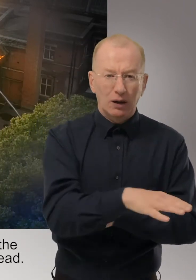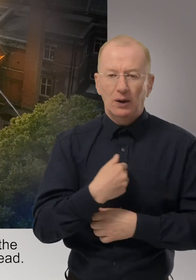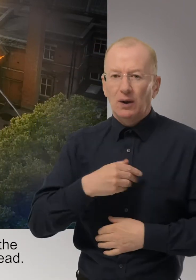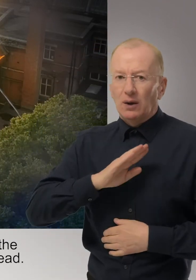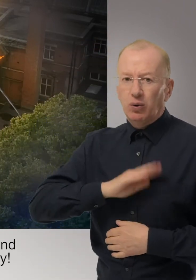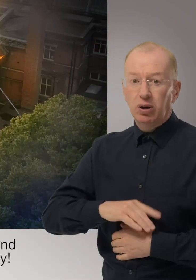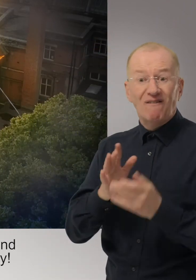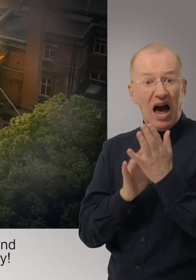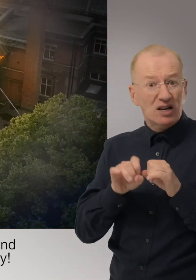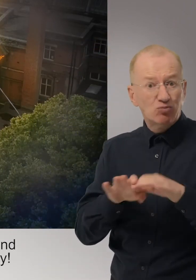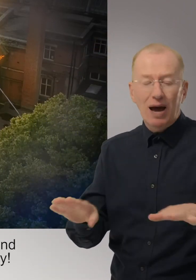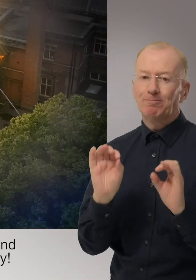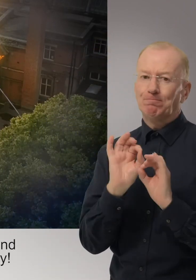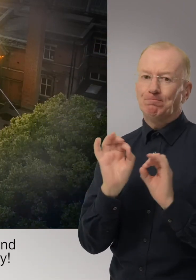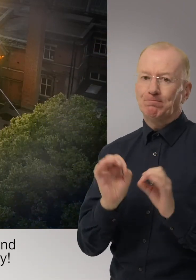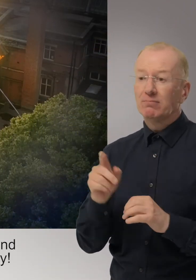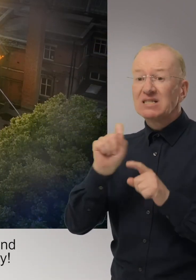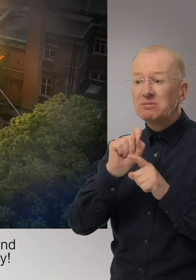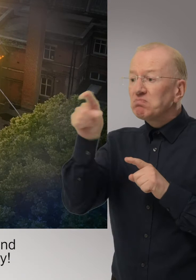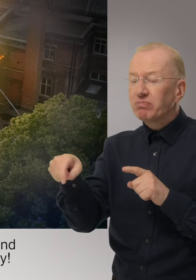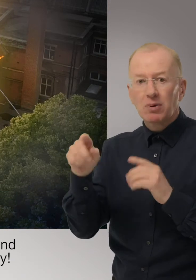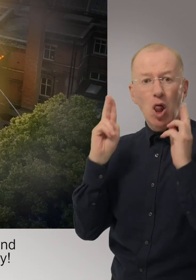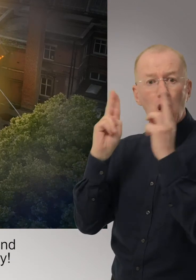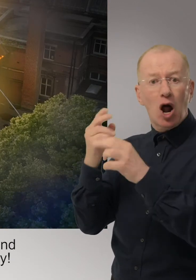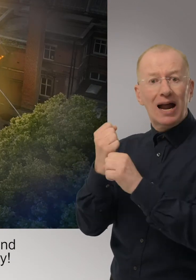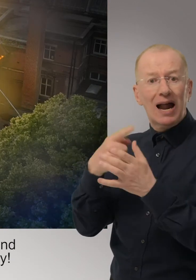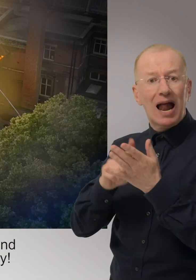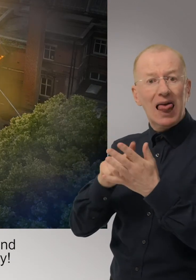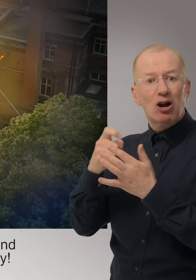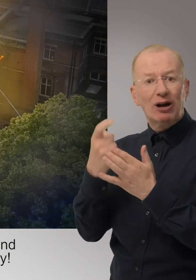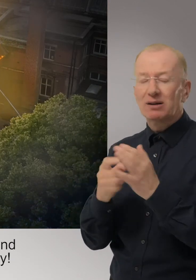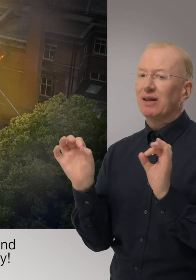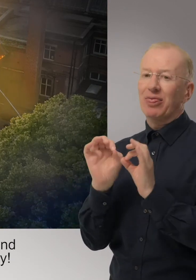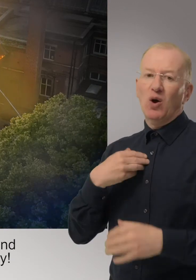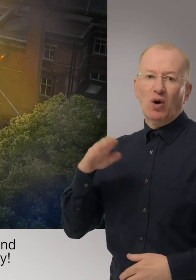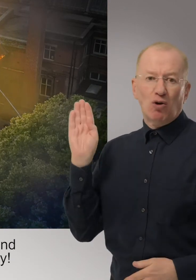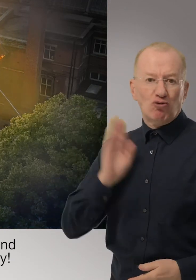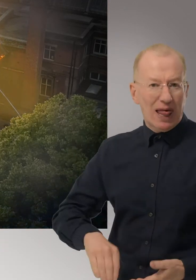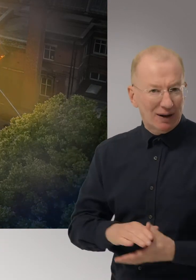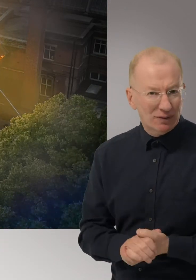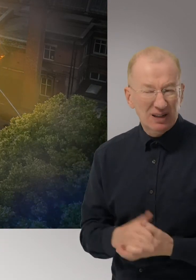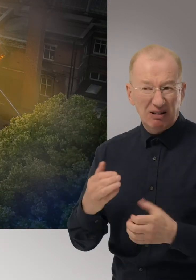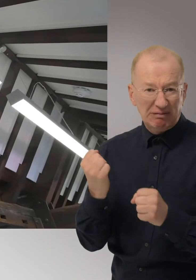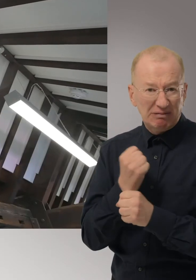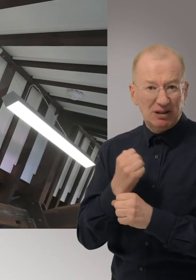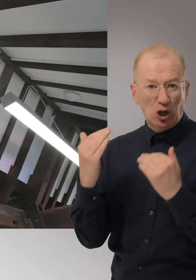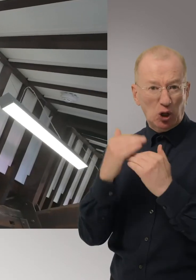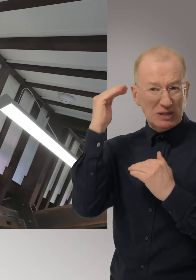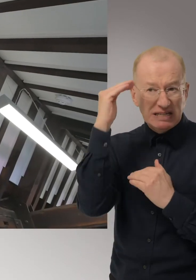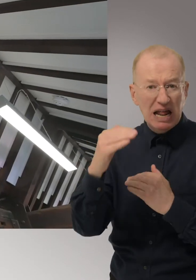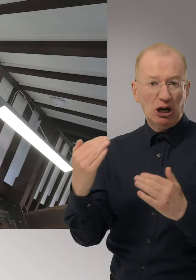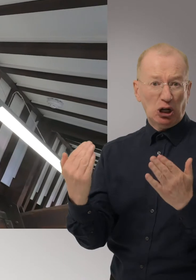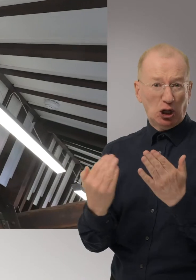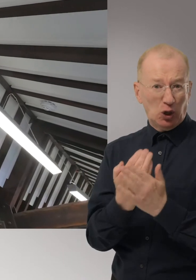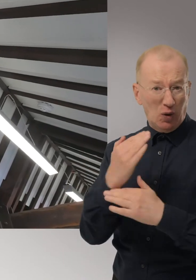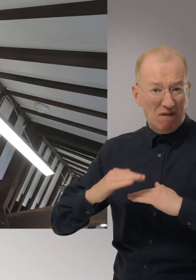spread. Such a relief that it was contained and sparks did not ignite my long gallery. It took many months of